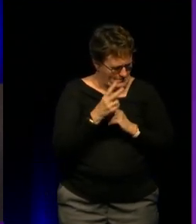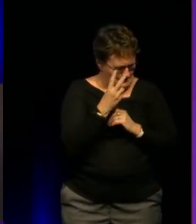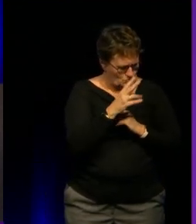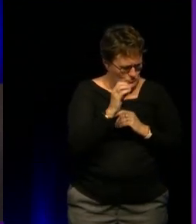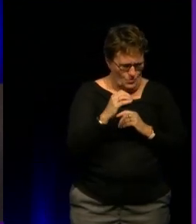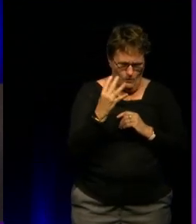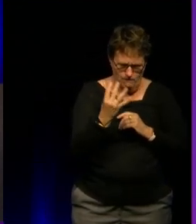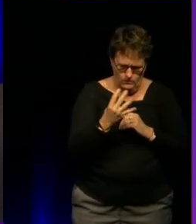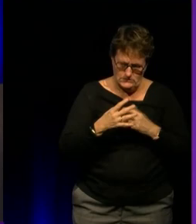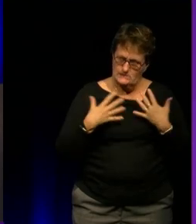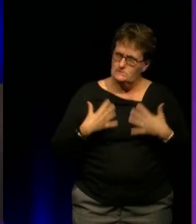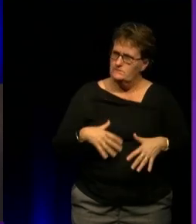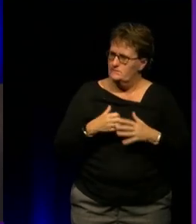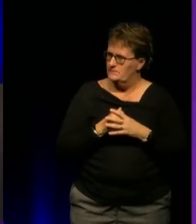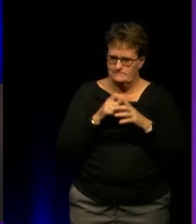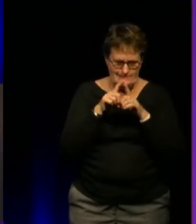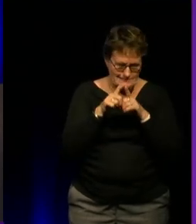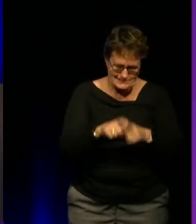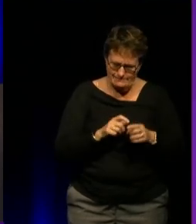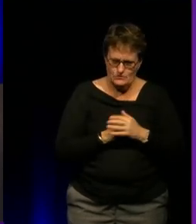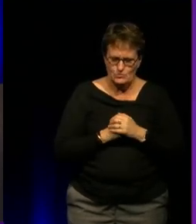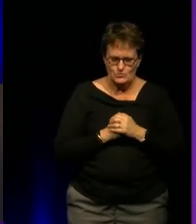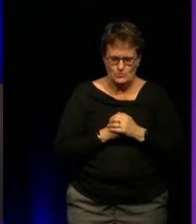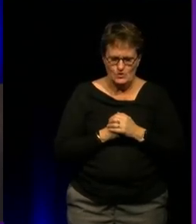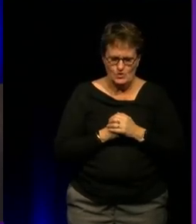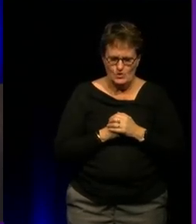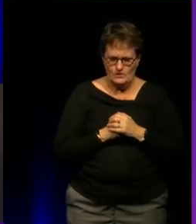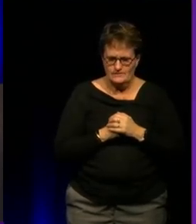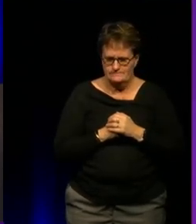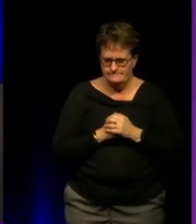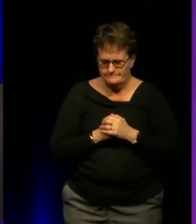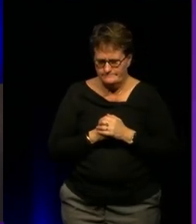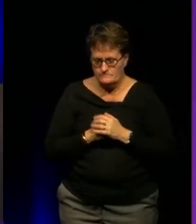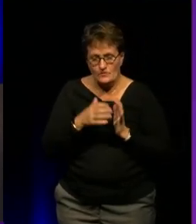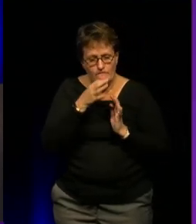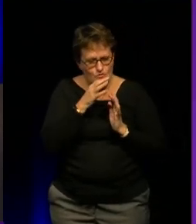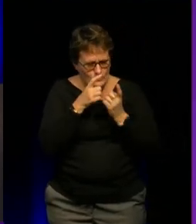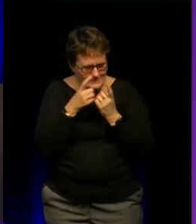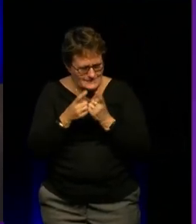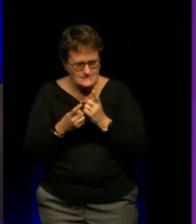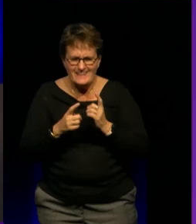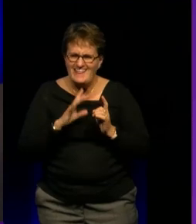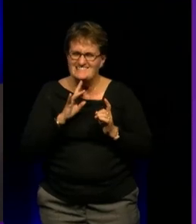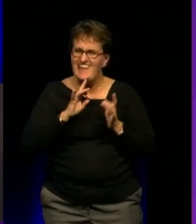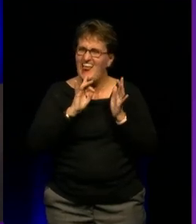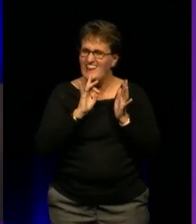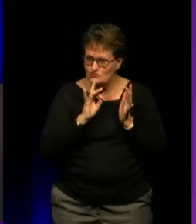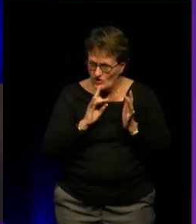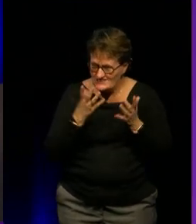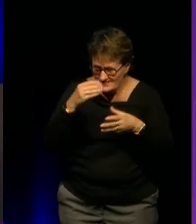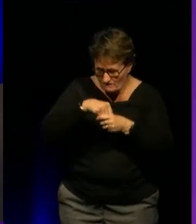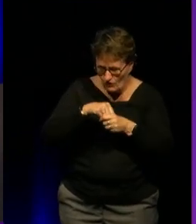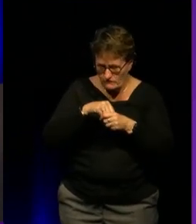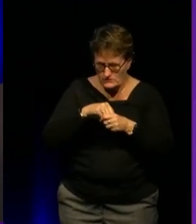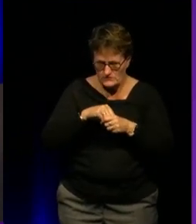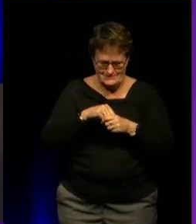2014, right. And we'd been. So our tech is made of a couple of different bits. One is the optics and electronics, which